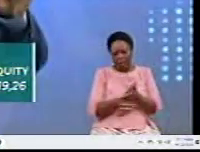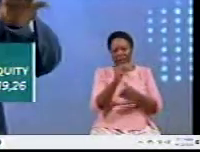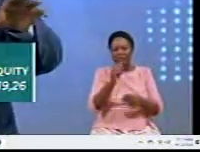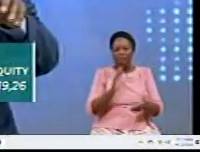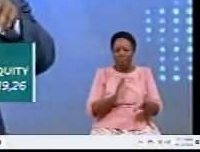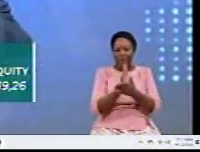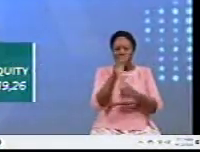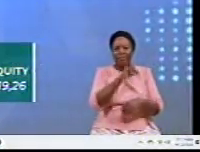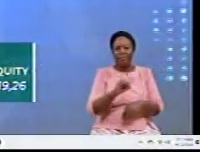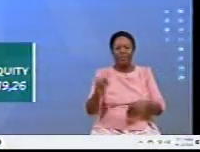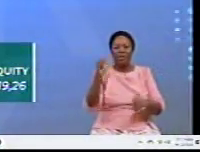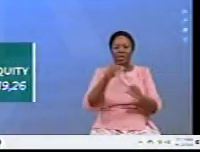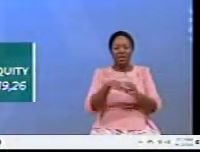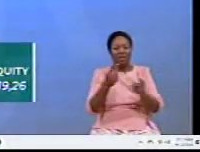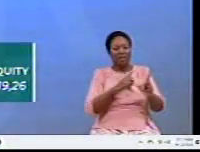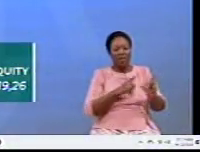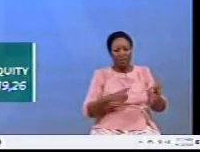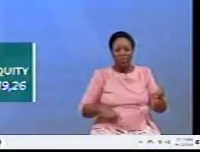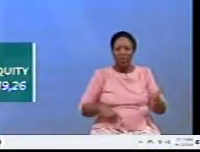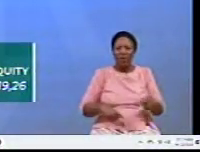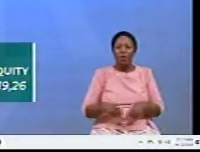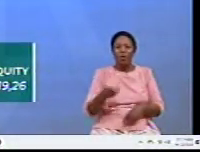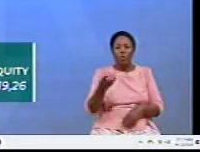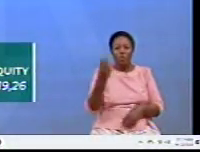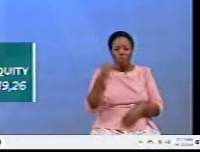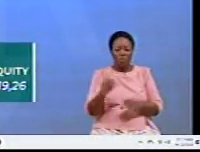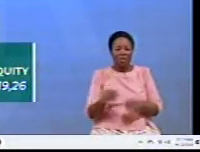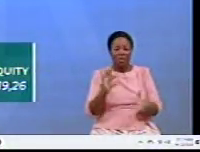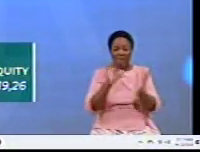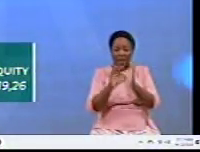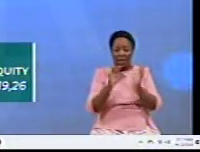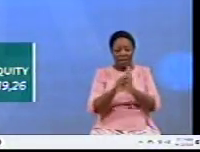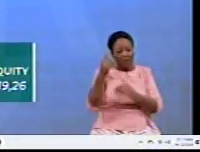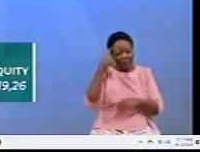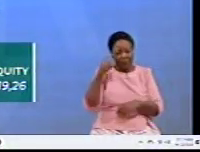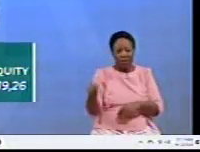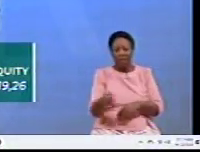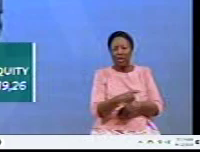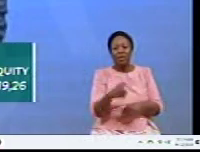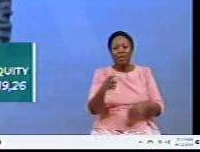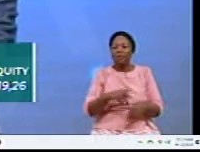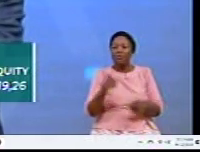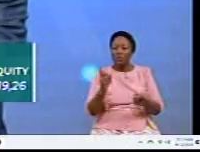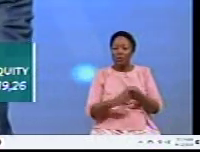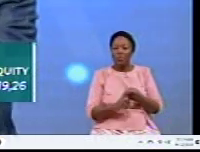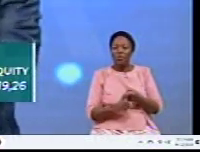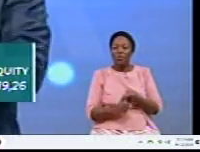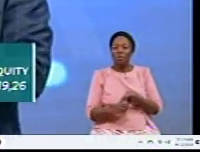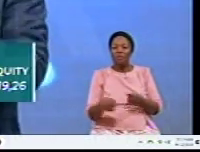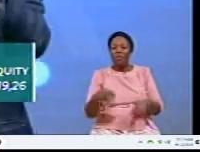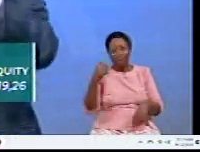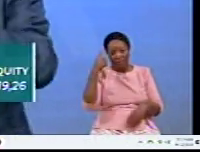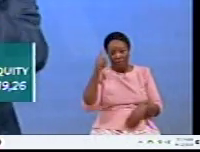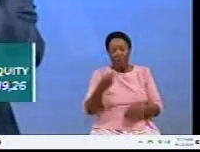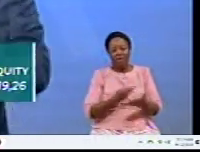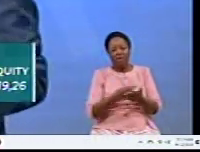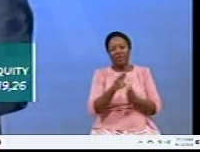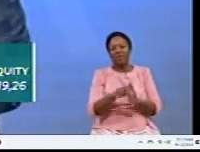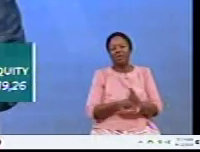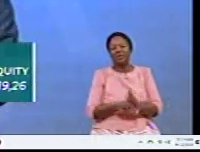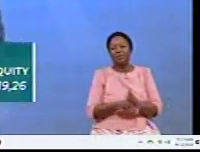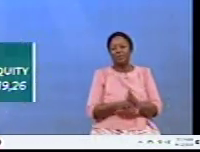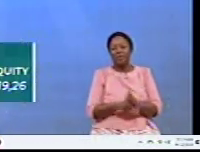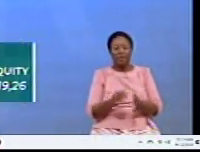believing in the Lord was imputed unto him, was counted unto him for righteousness.